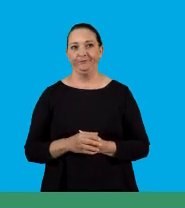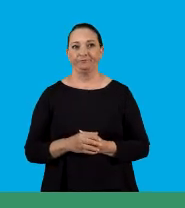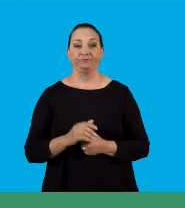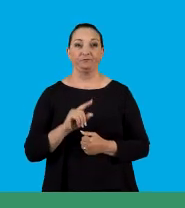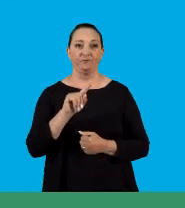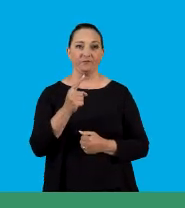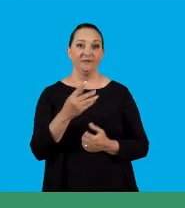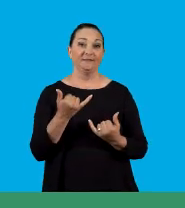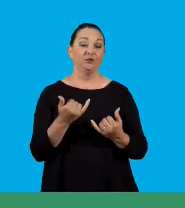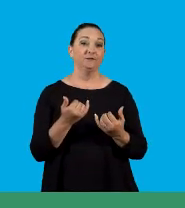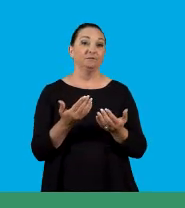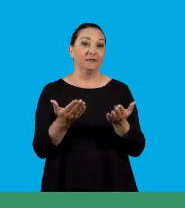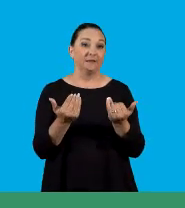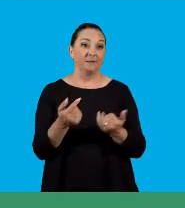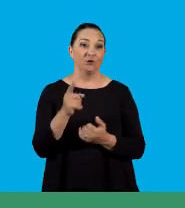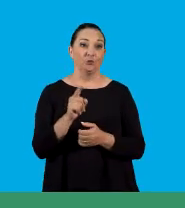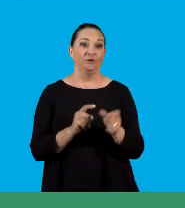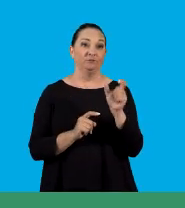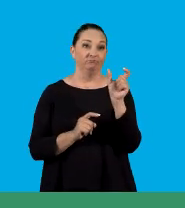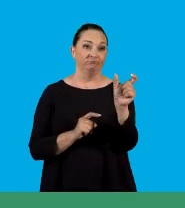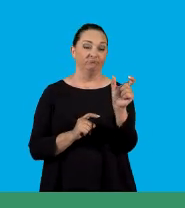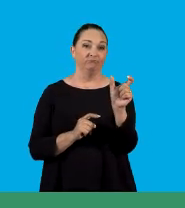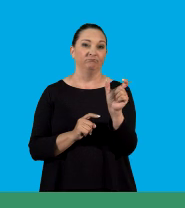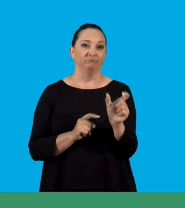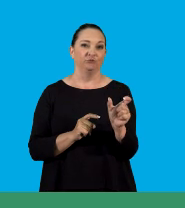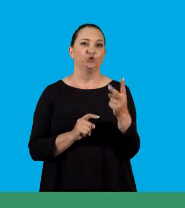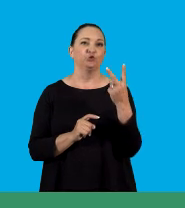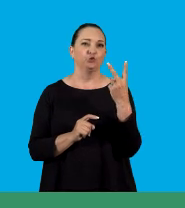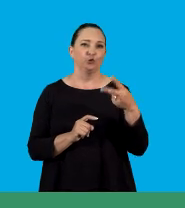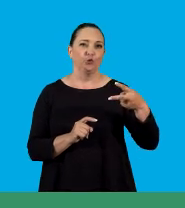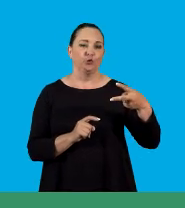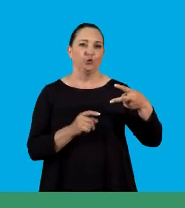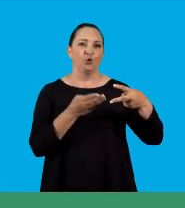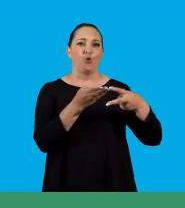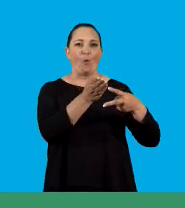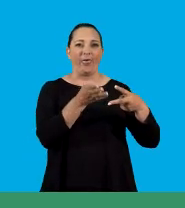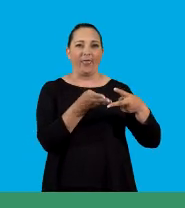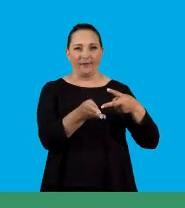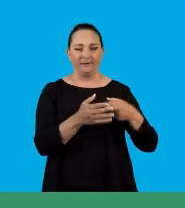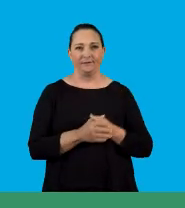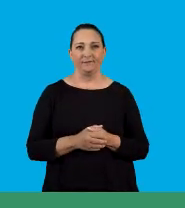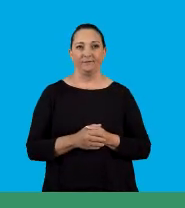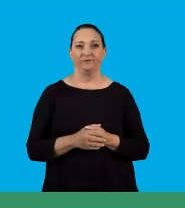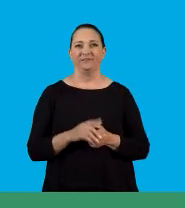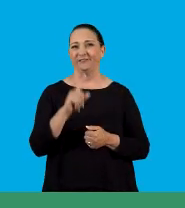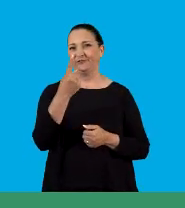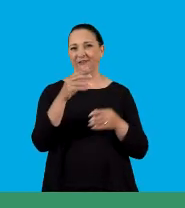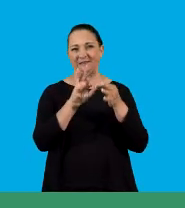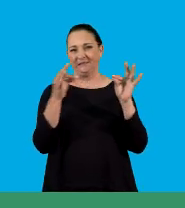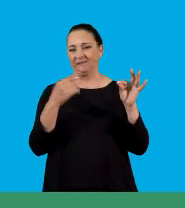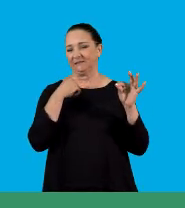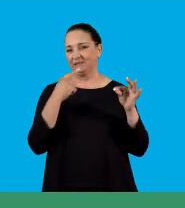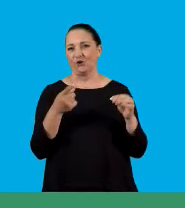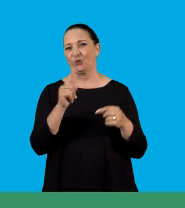with the first one, you're expected to quote 2 ways. Remember, the first sentence here talks about what they do. They offer